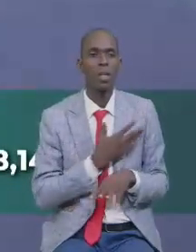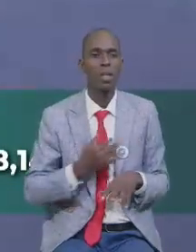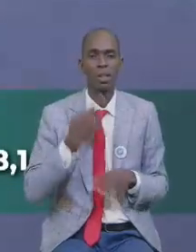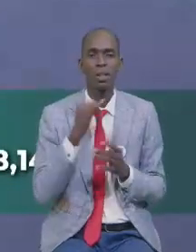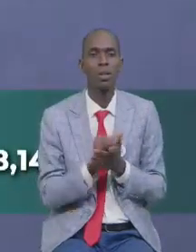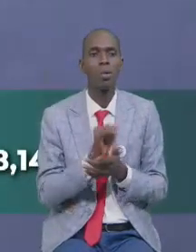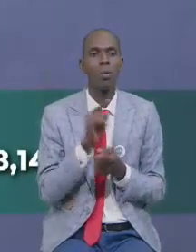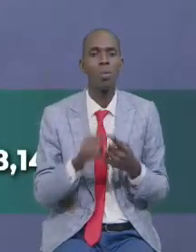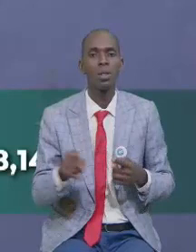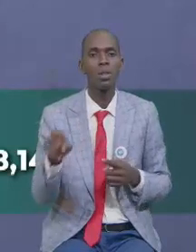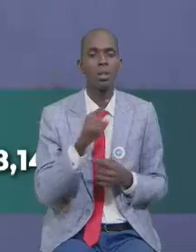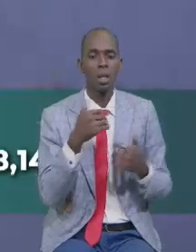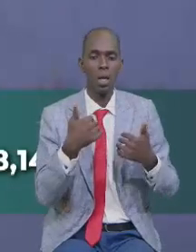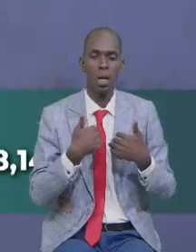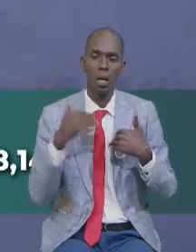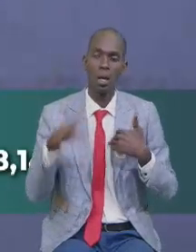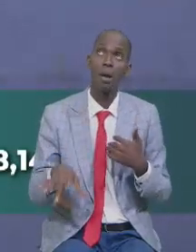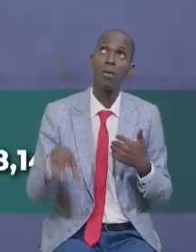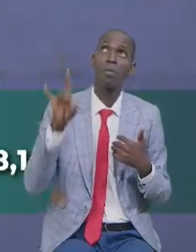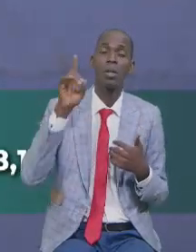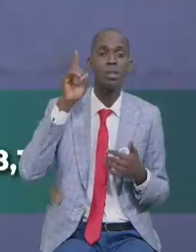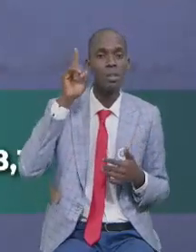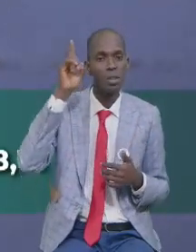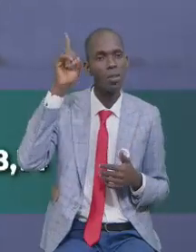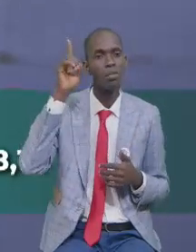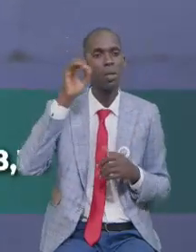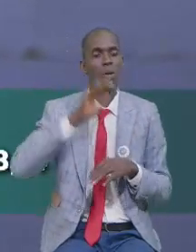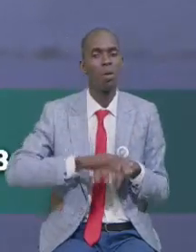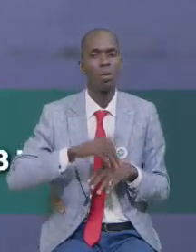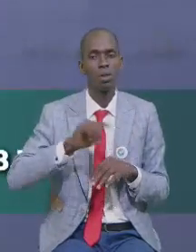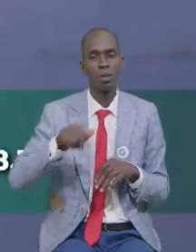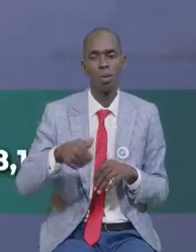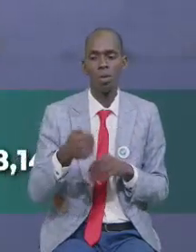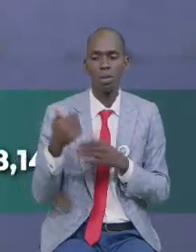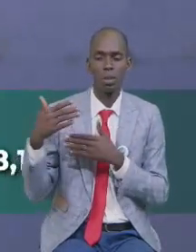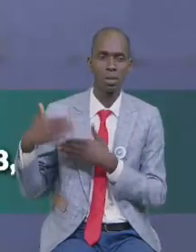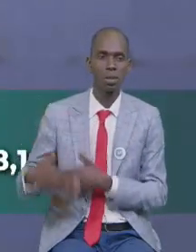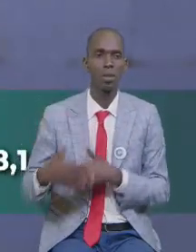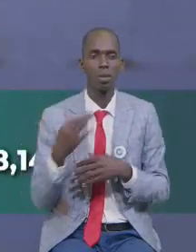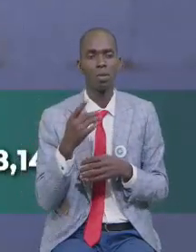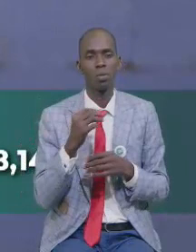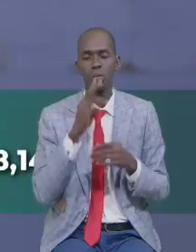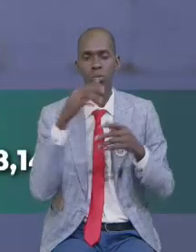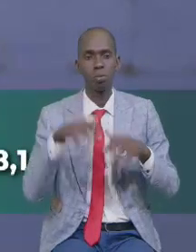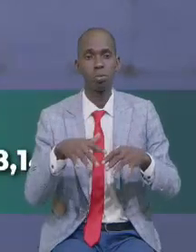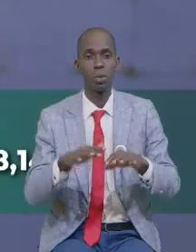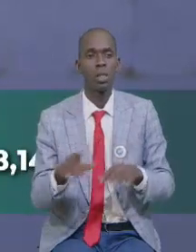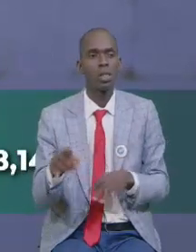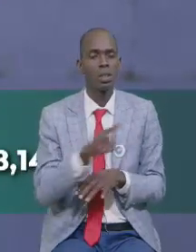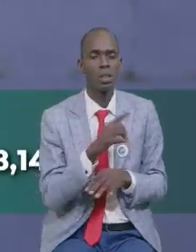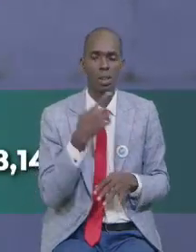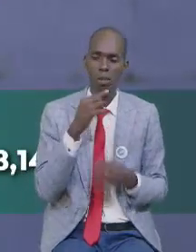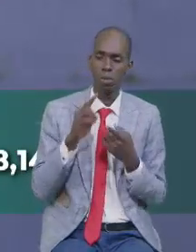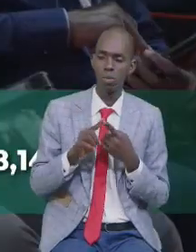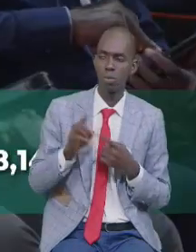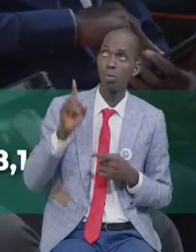had found him on the other side of the sea, they said unto